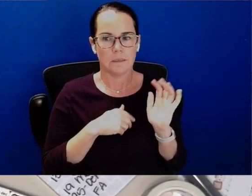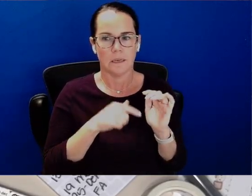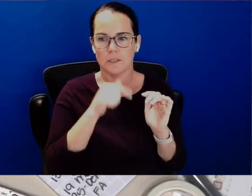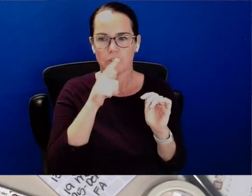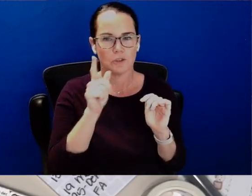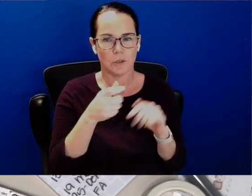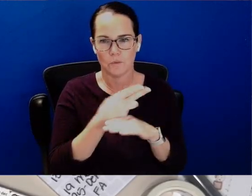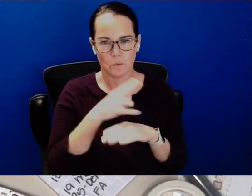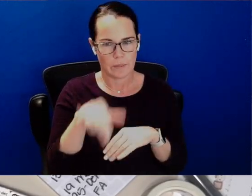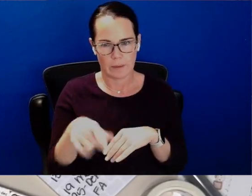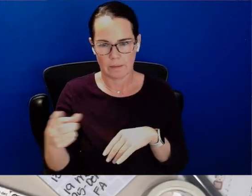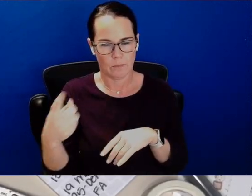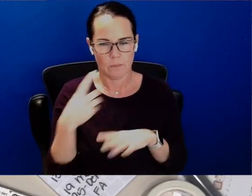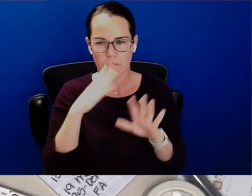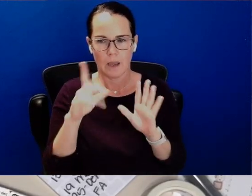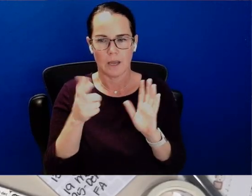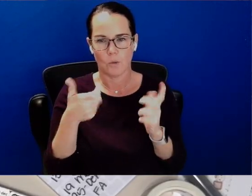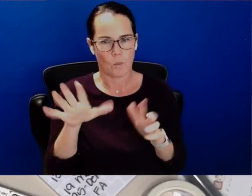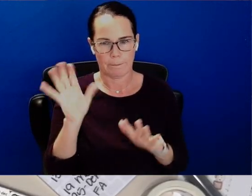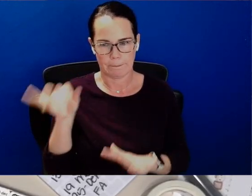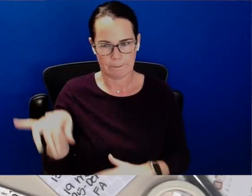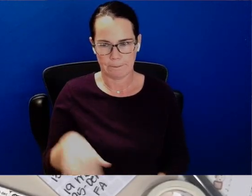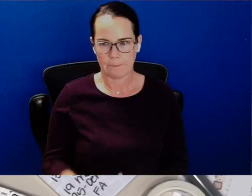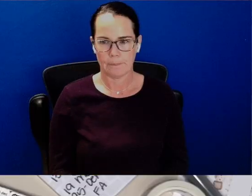I don't want that one.